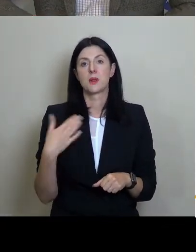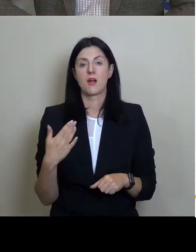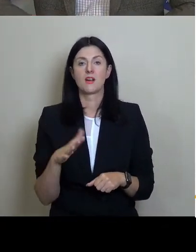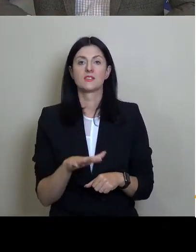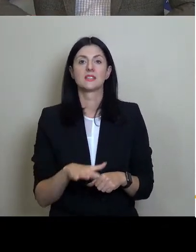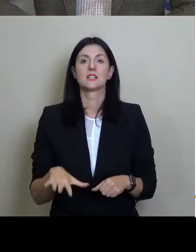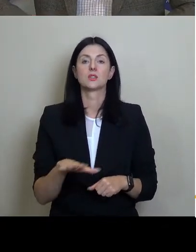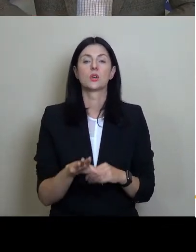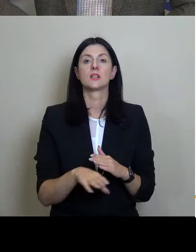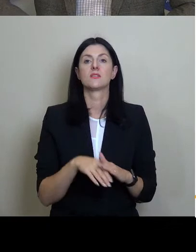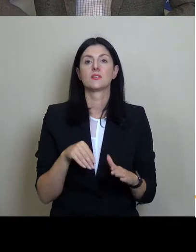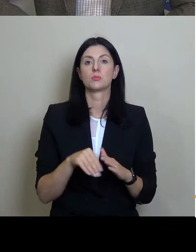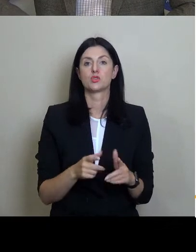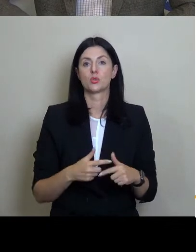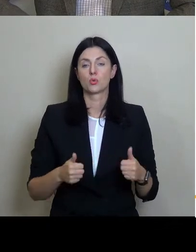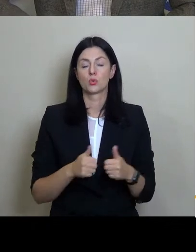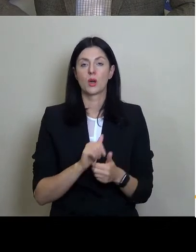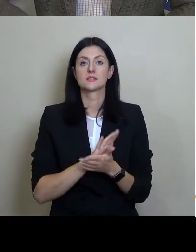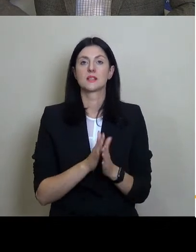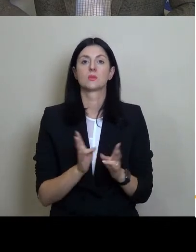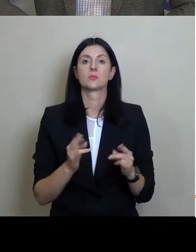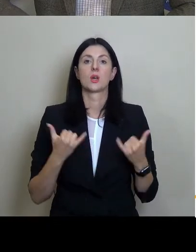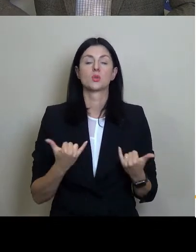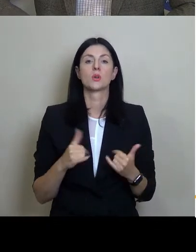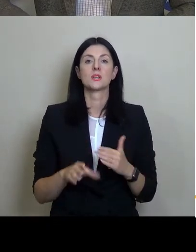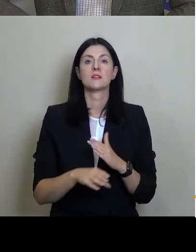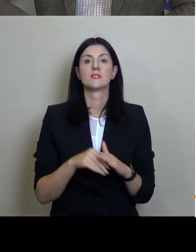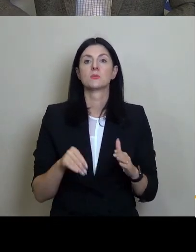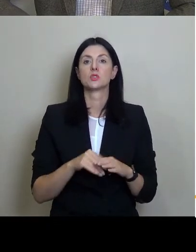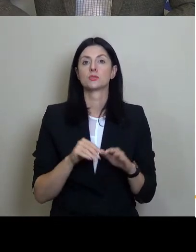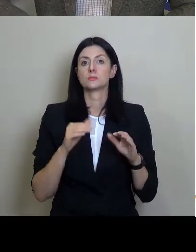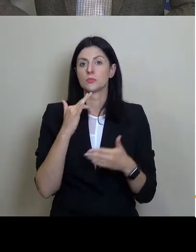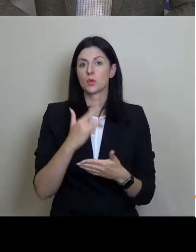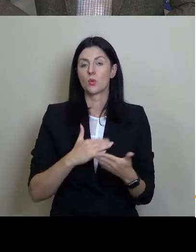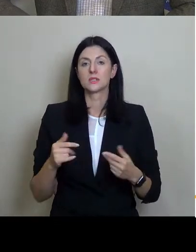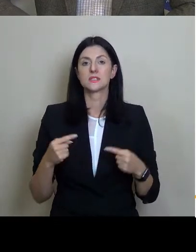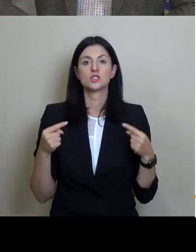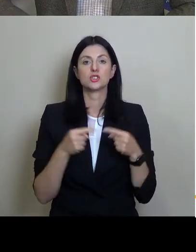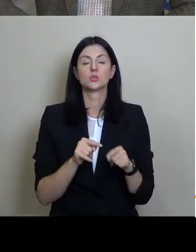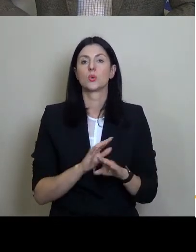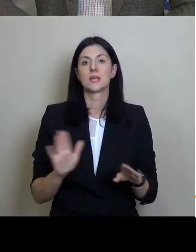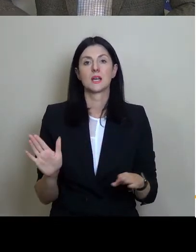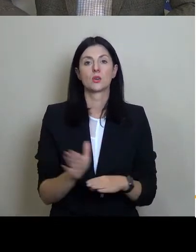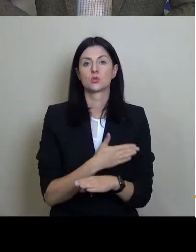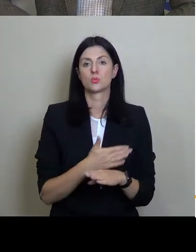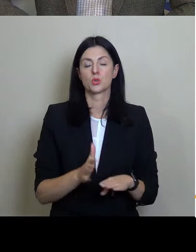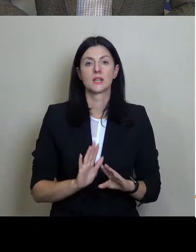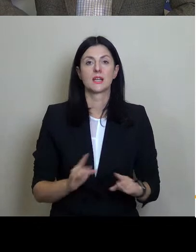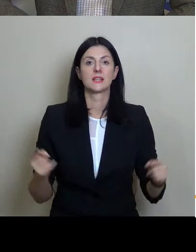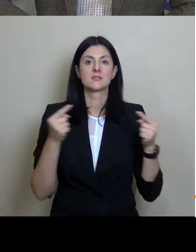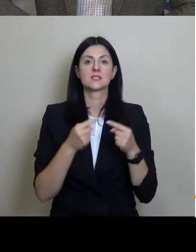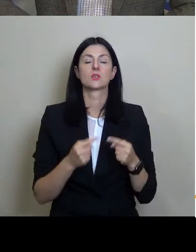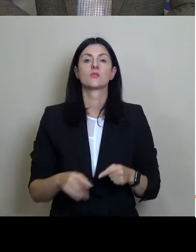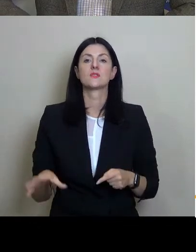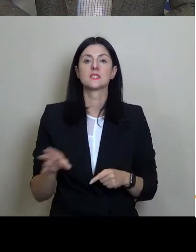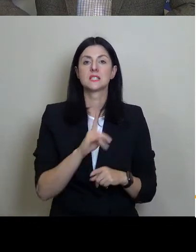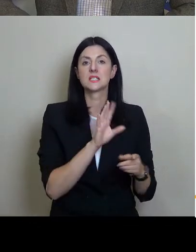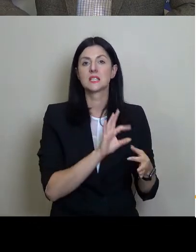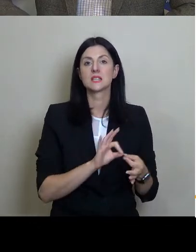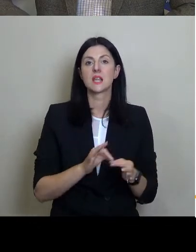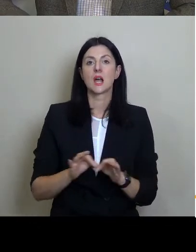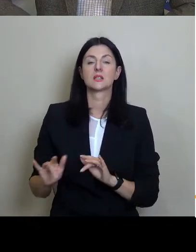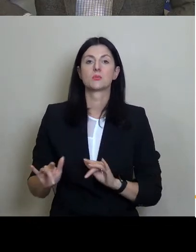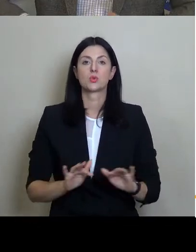also in the territorial constituencies. The electoral code at present does not establish all